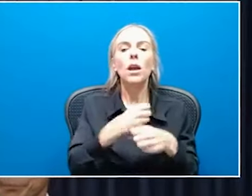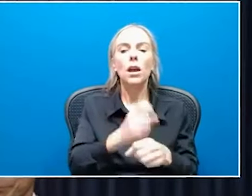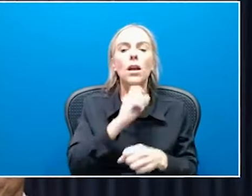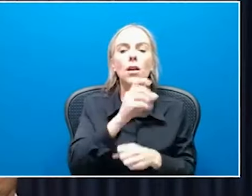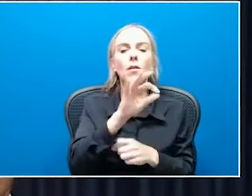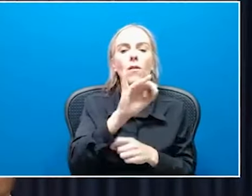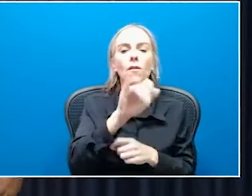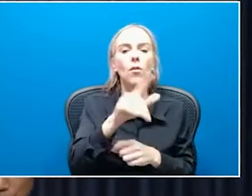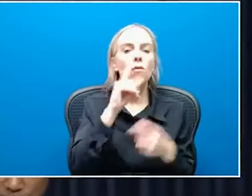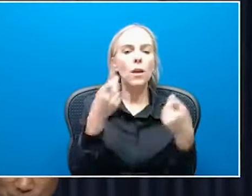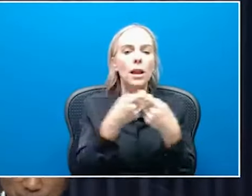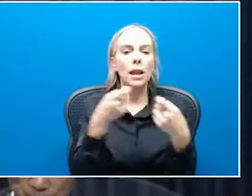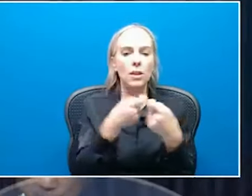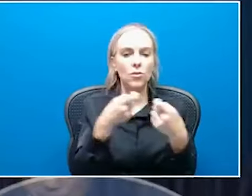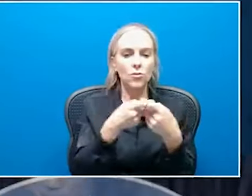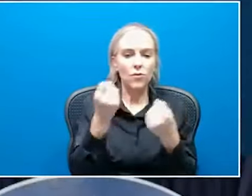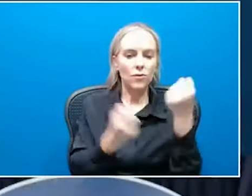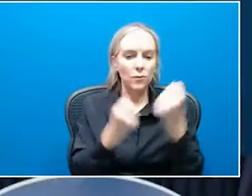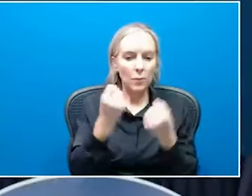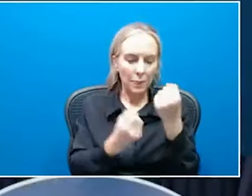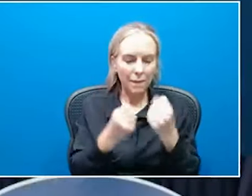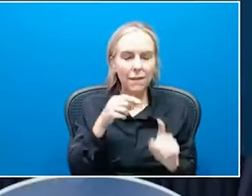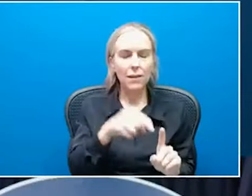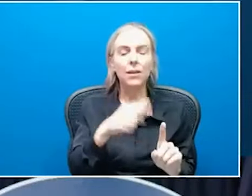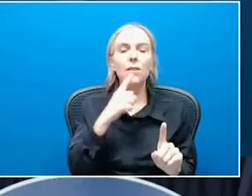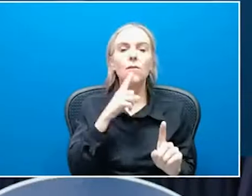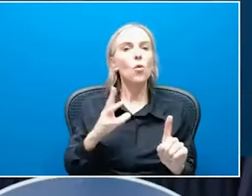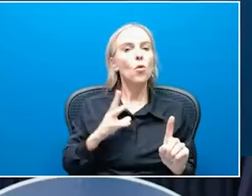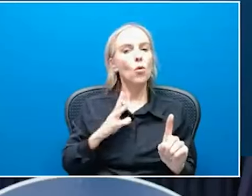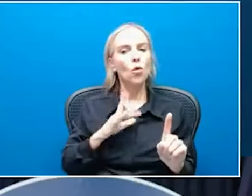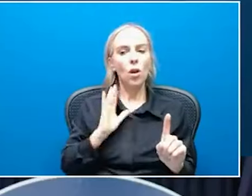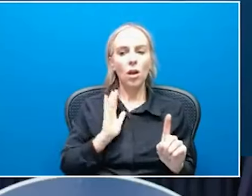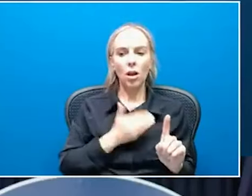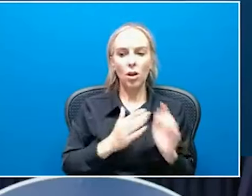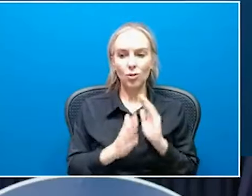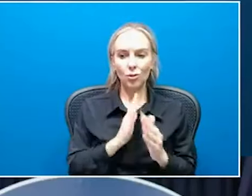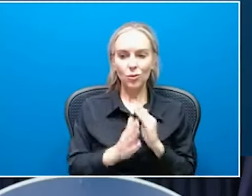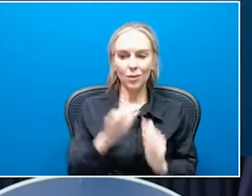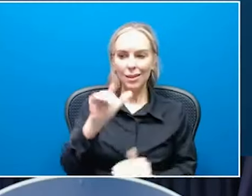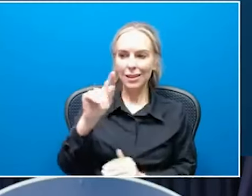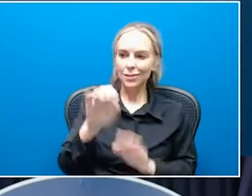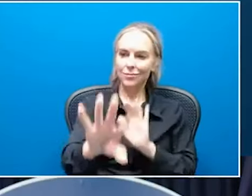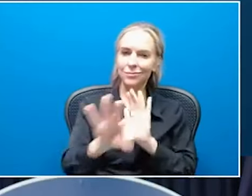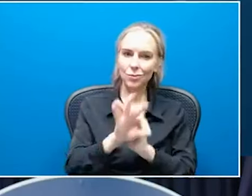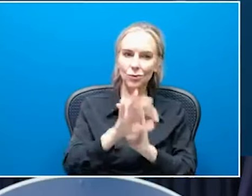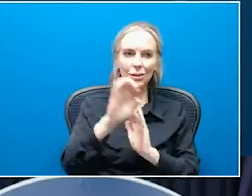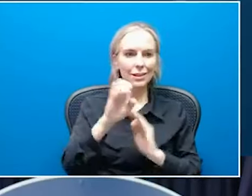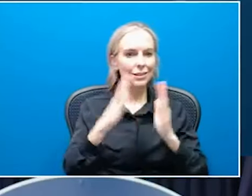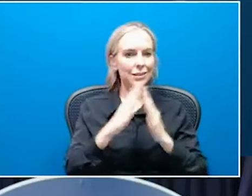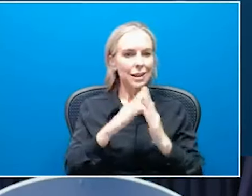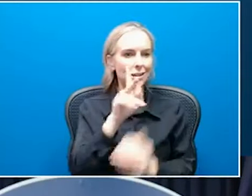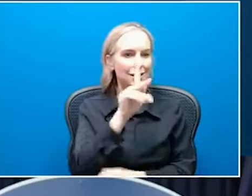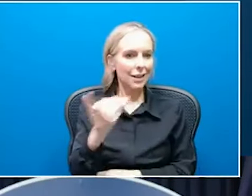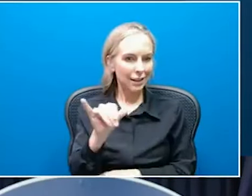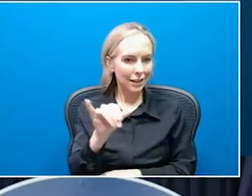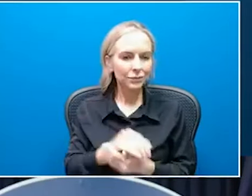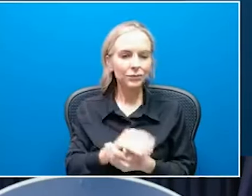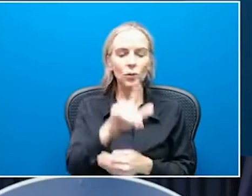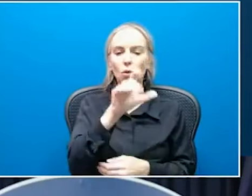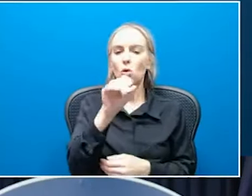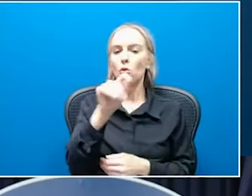vehicle battery. What a privilege for our community that Lote chose Elizabethtown, Kentucky for the